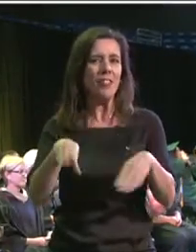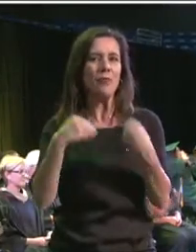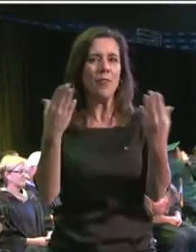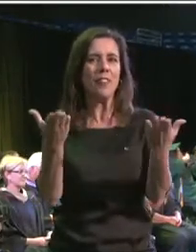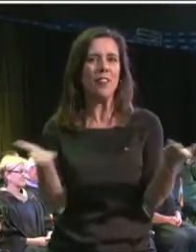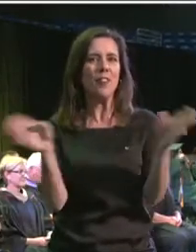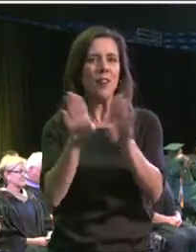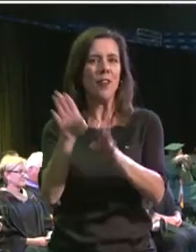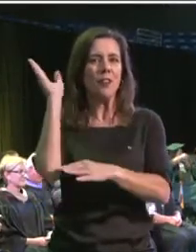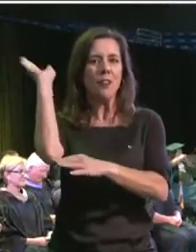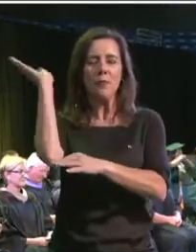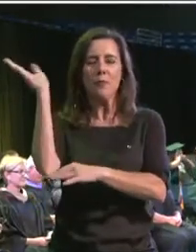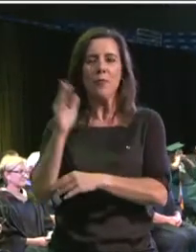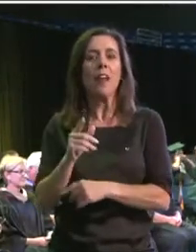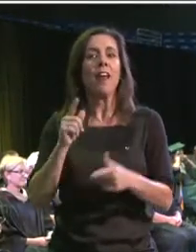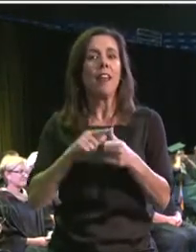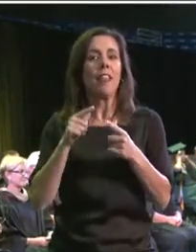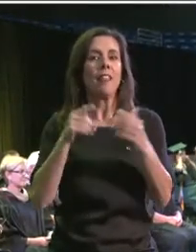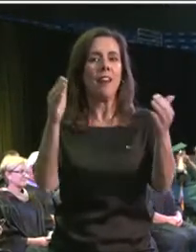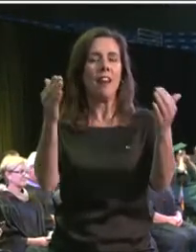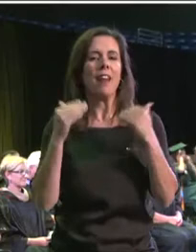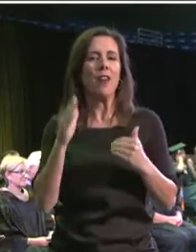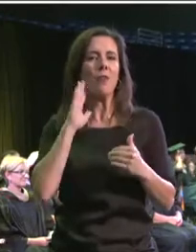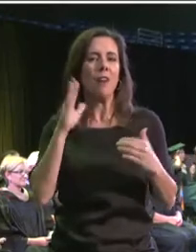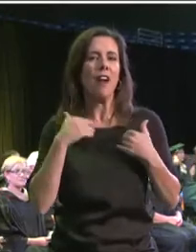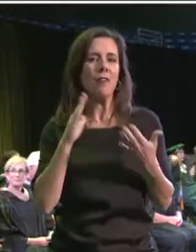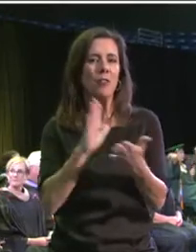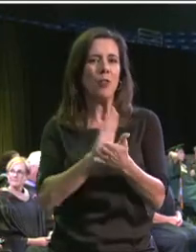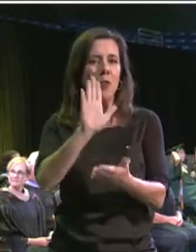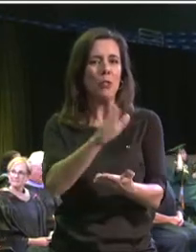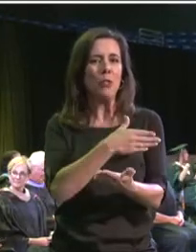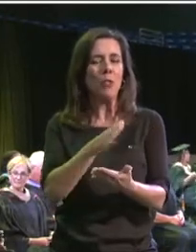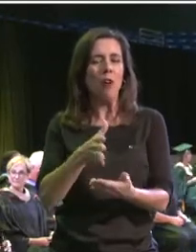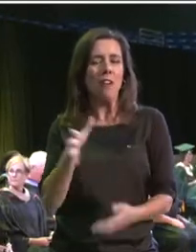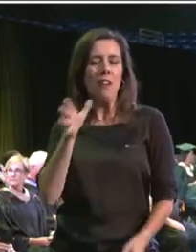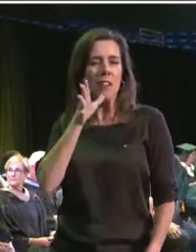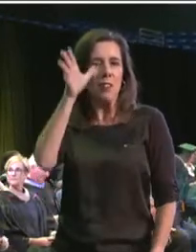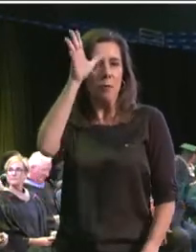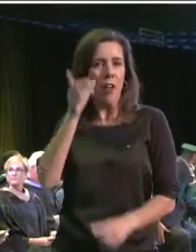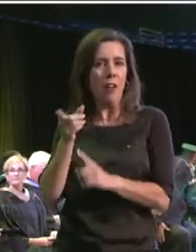present the closing remarks, followed by the school song. Xavier is a son of